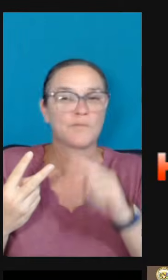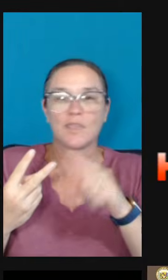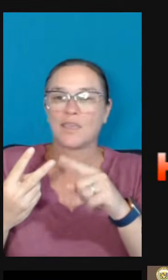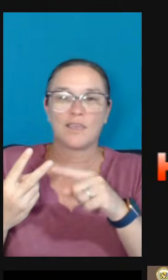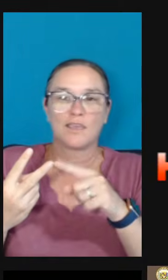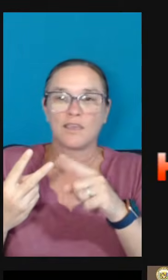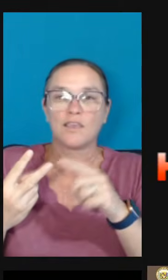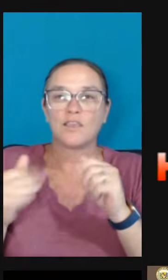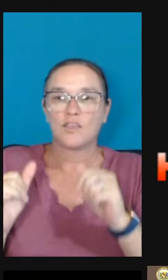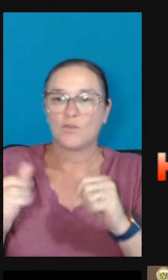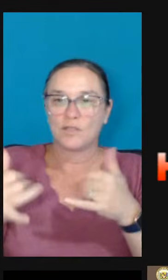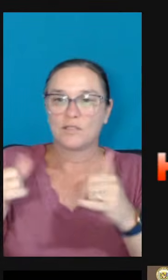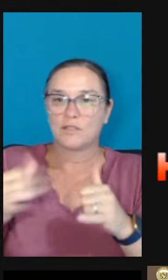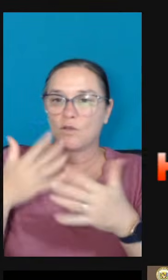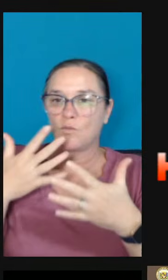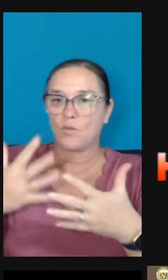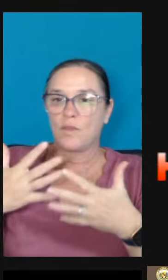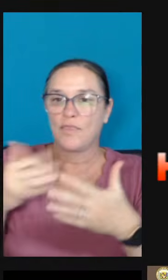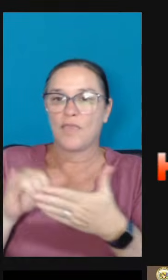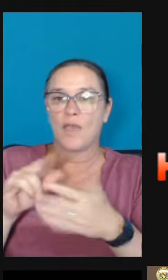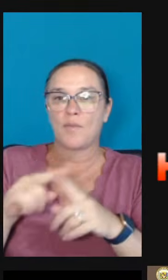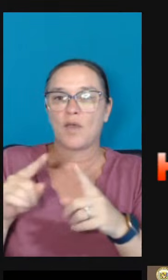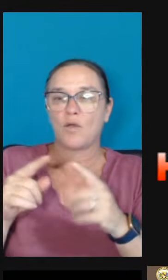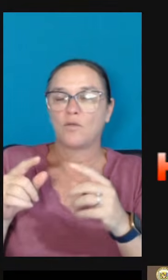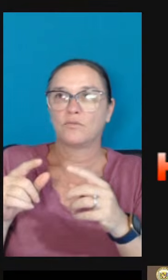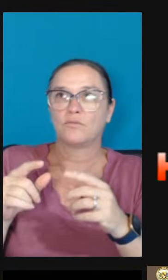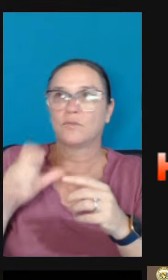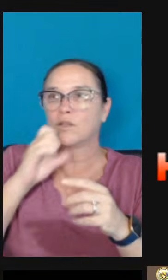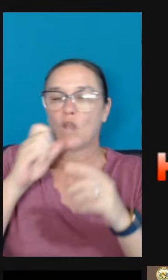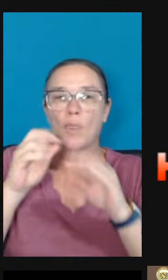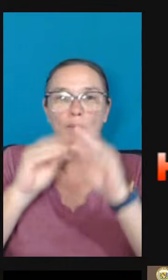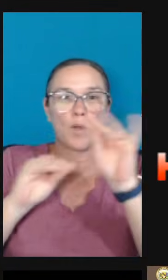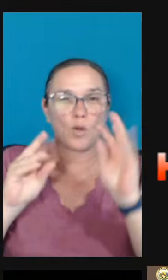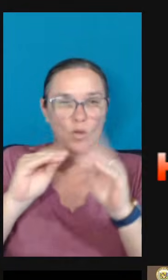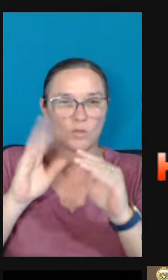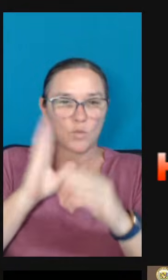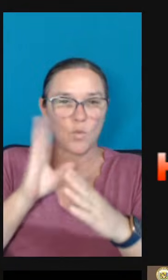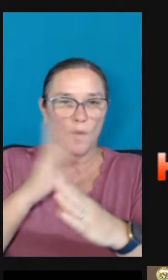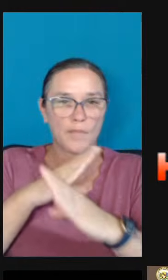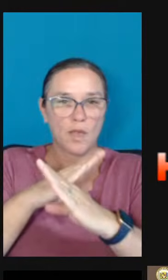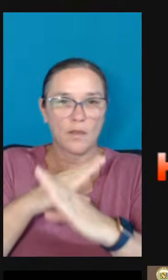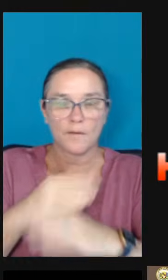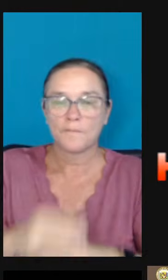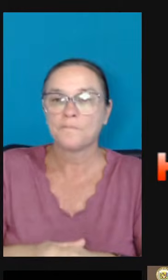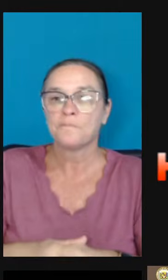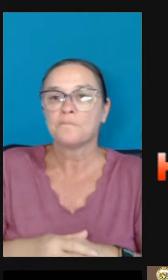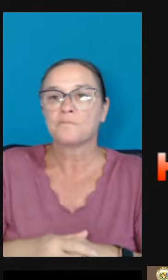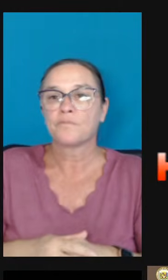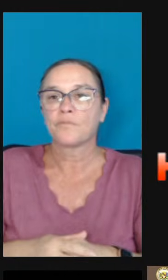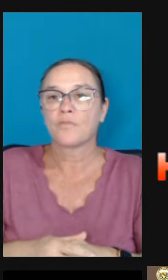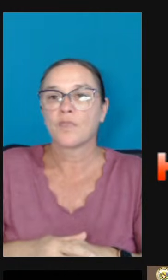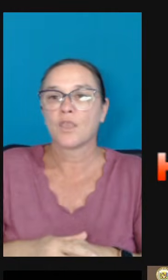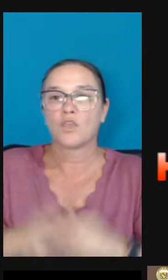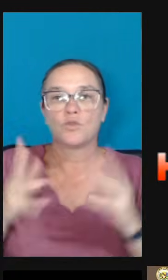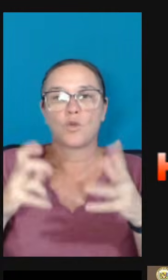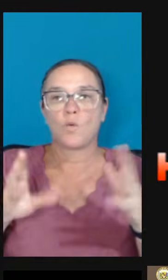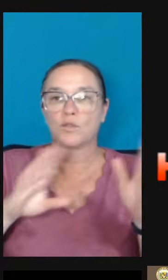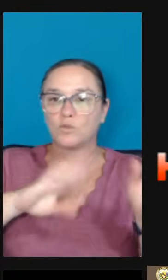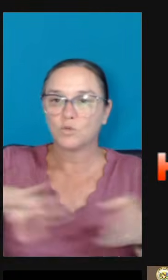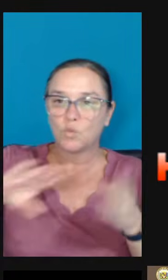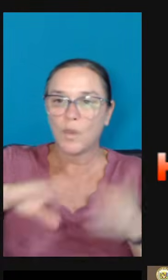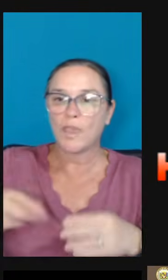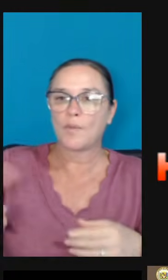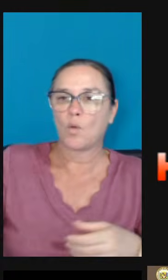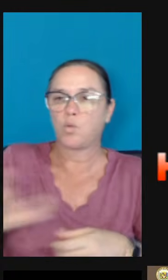a VOG if you're out trying to clean ash. Avoid sweeping, blowers, or other mechanical devices that may